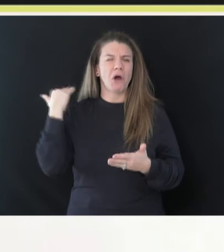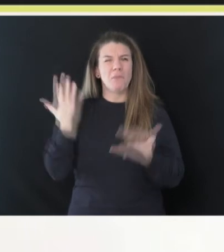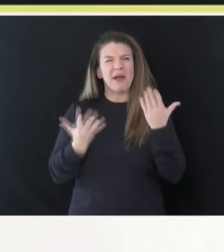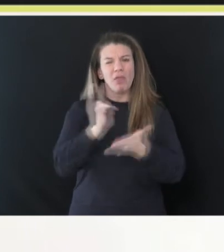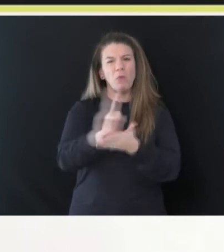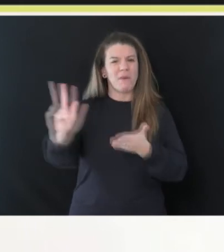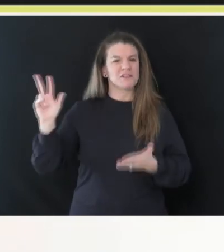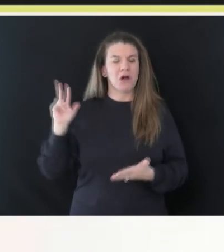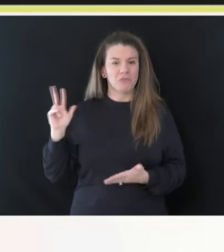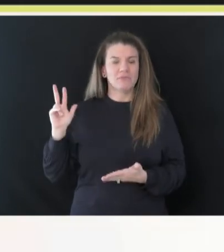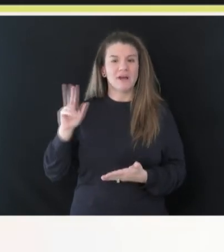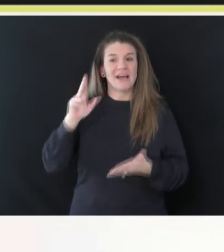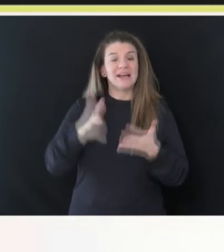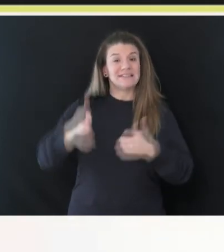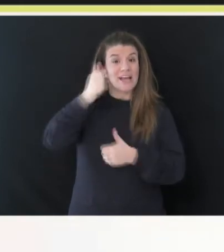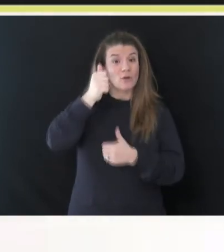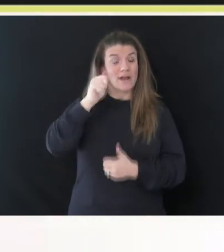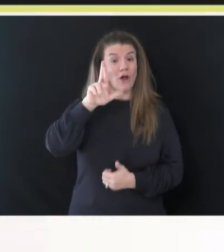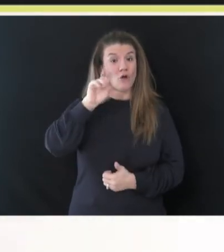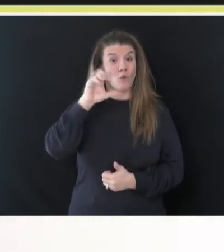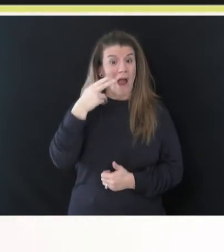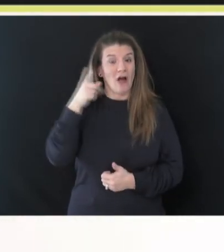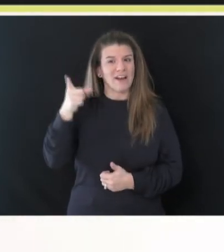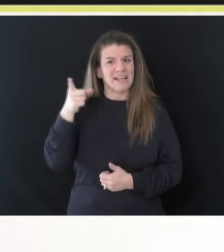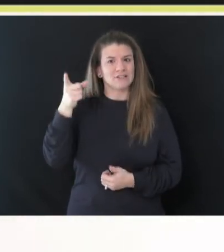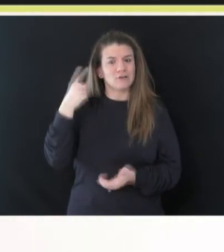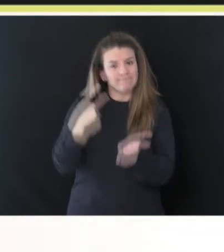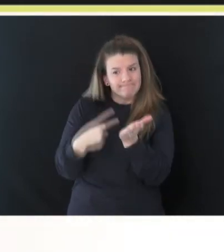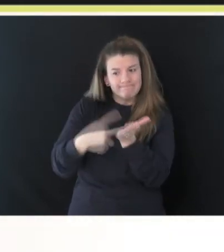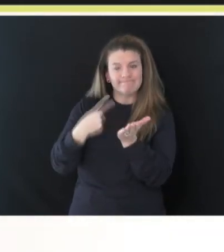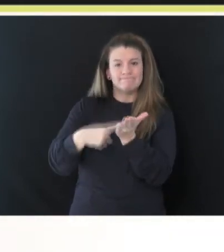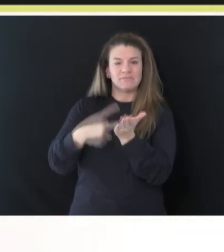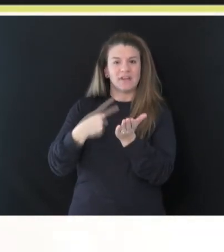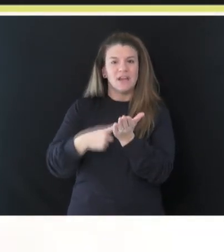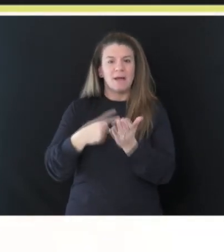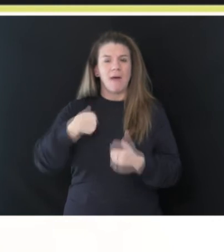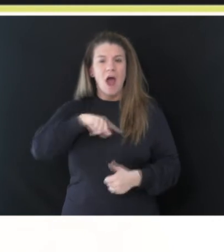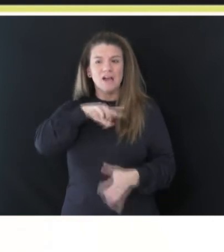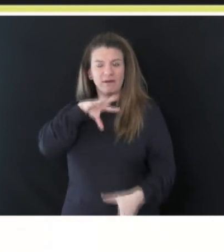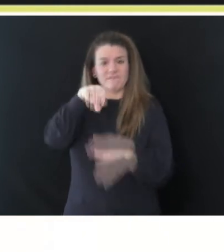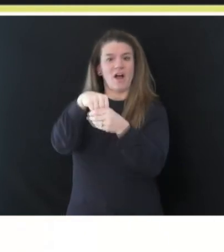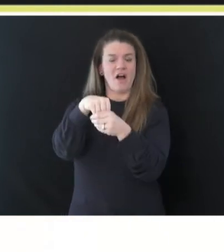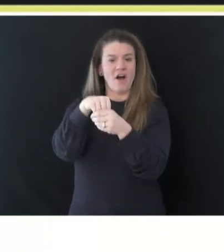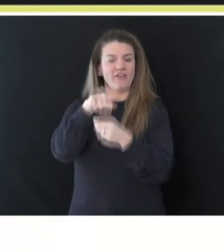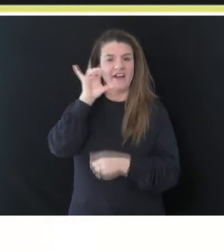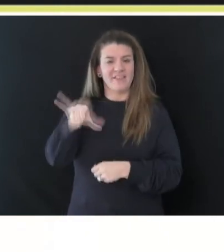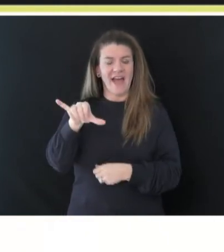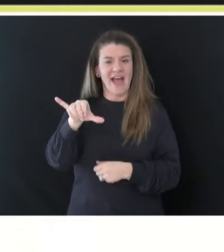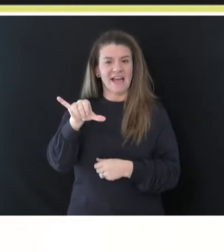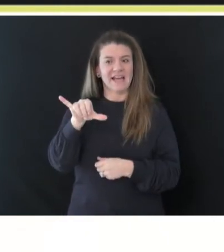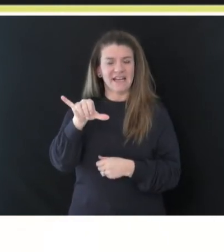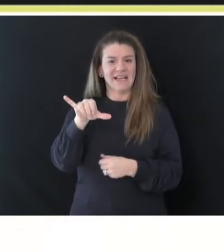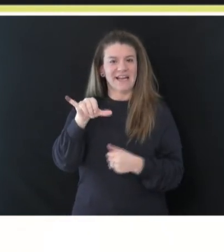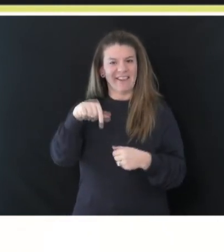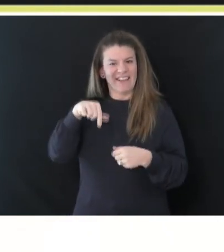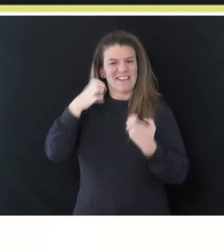weeks ago, Secretary Crouch started talking to us about being involved in the vaccine as